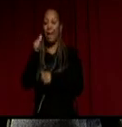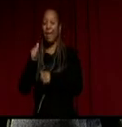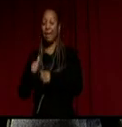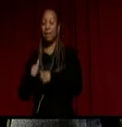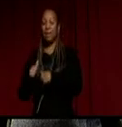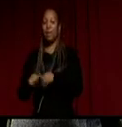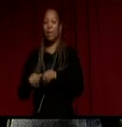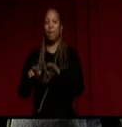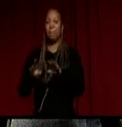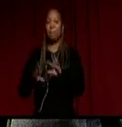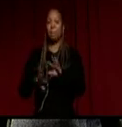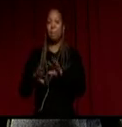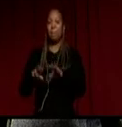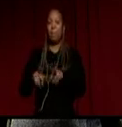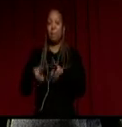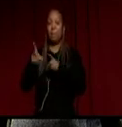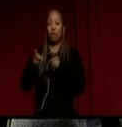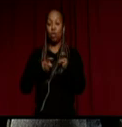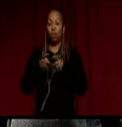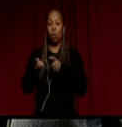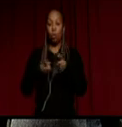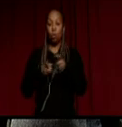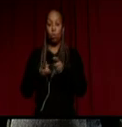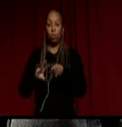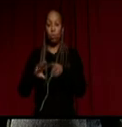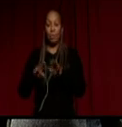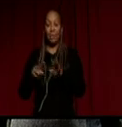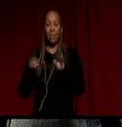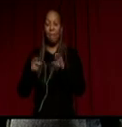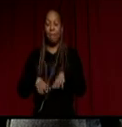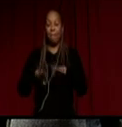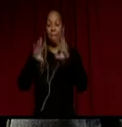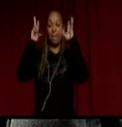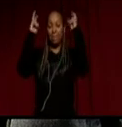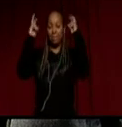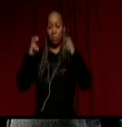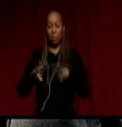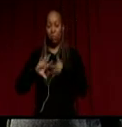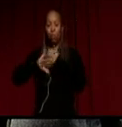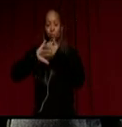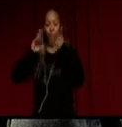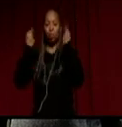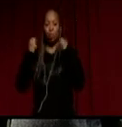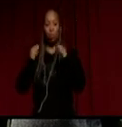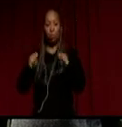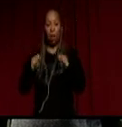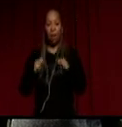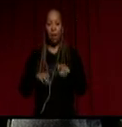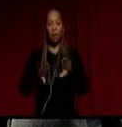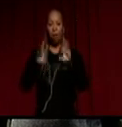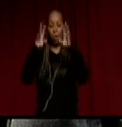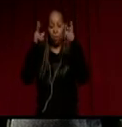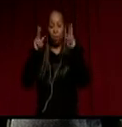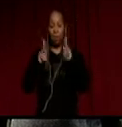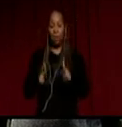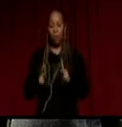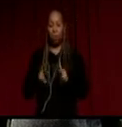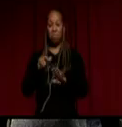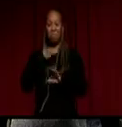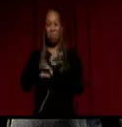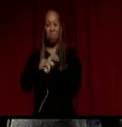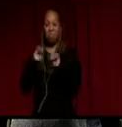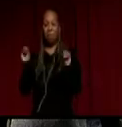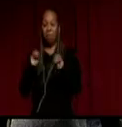Mengele, where they would just say, oh, we're going to try to use this thing on this person without any scientific basis,